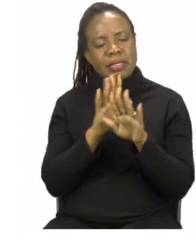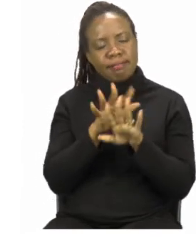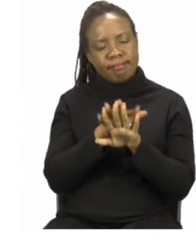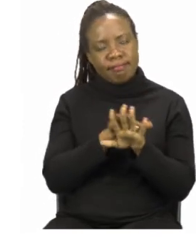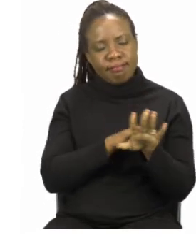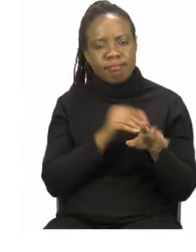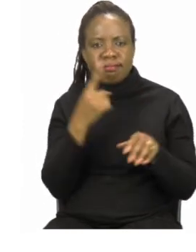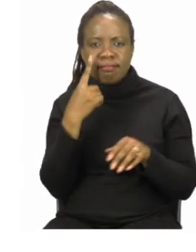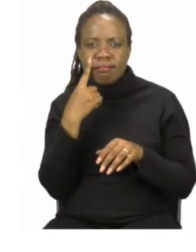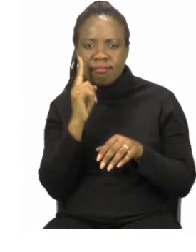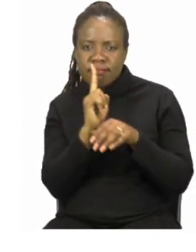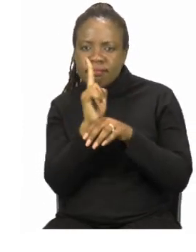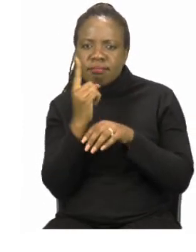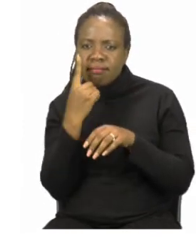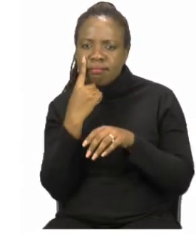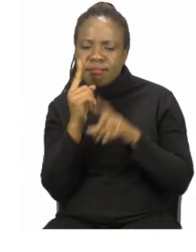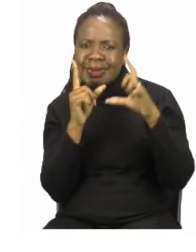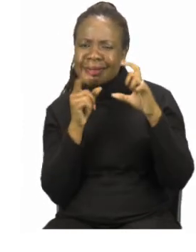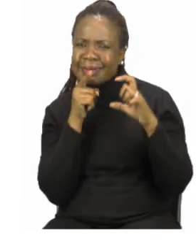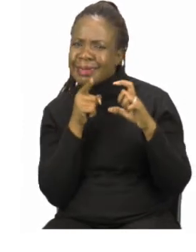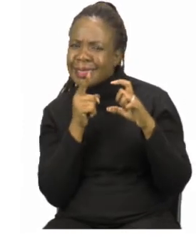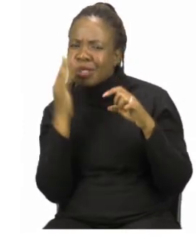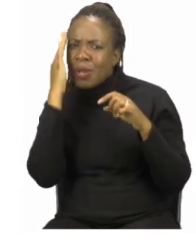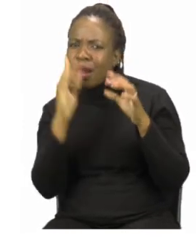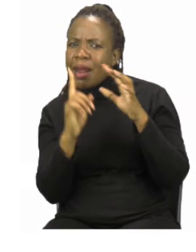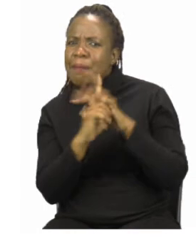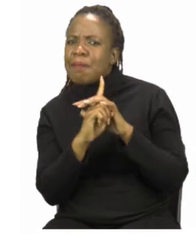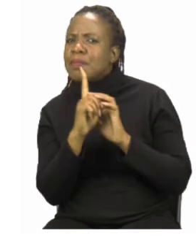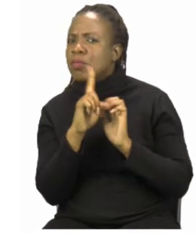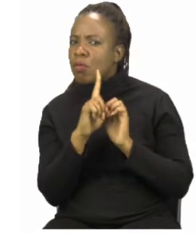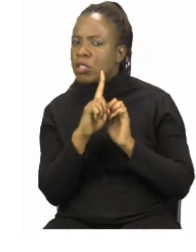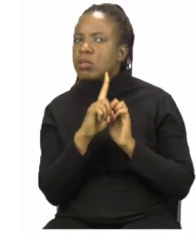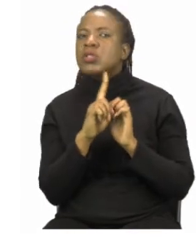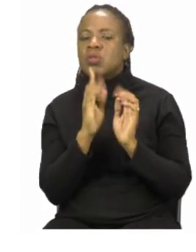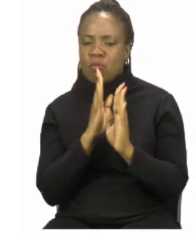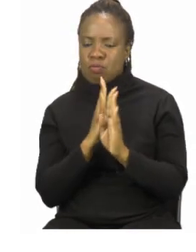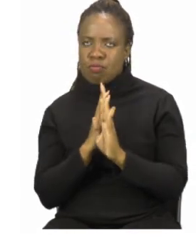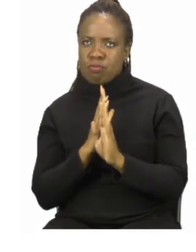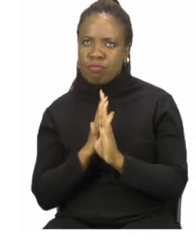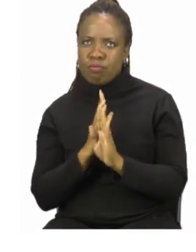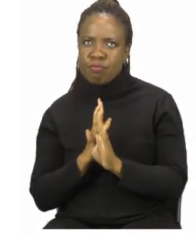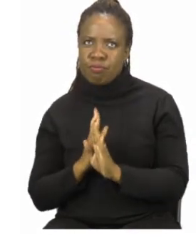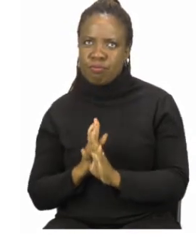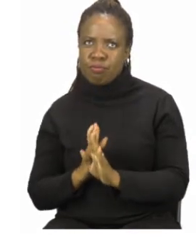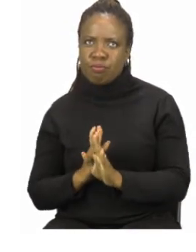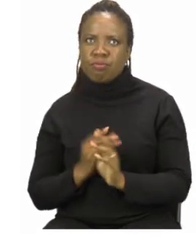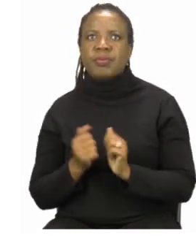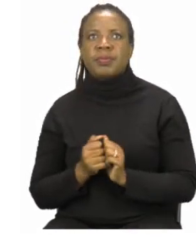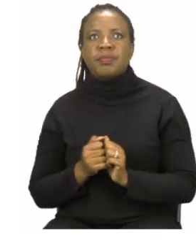the sentences so that you can put them in the correct order. They are